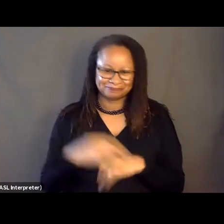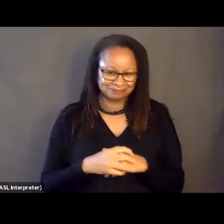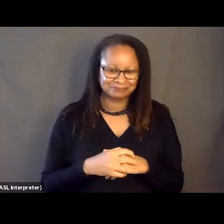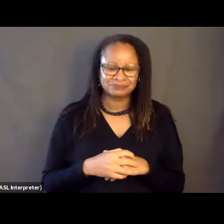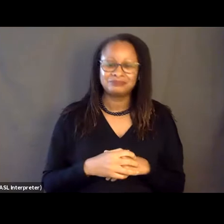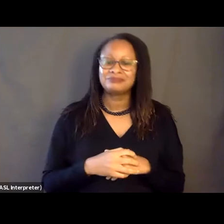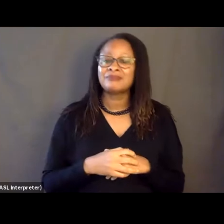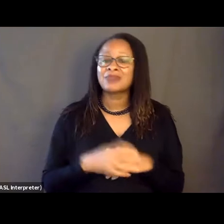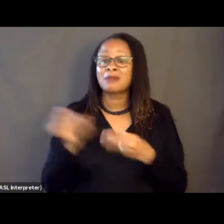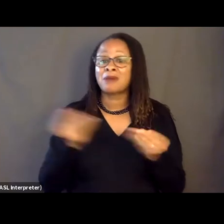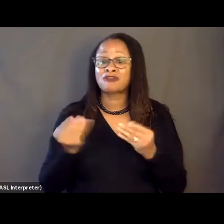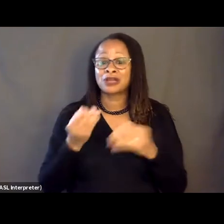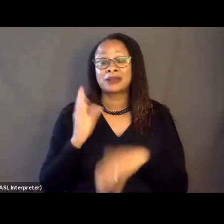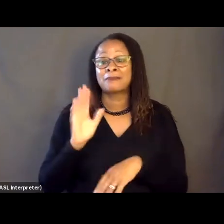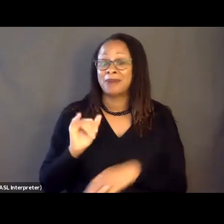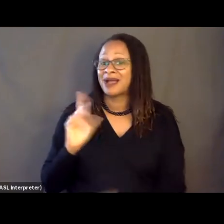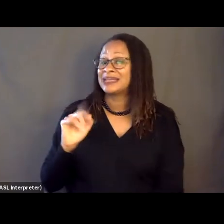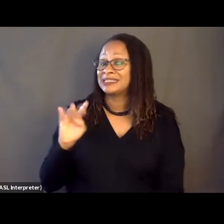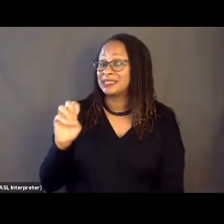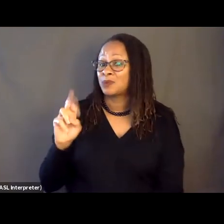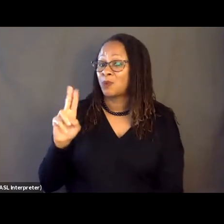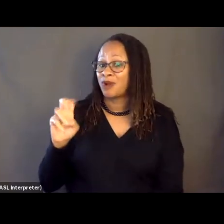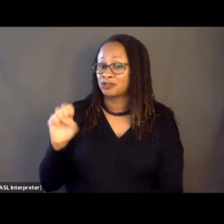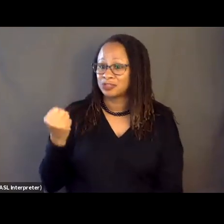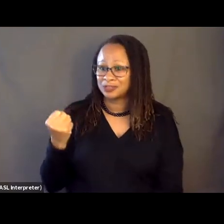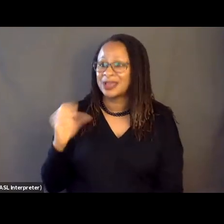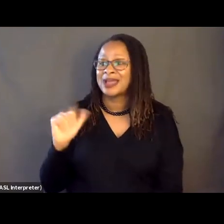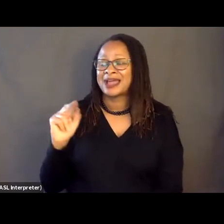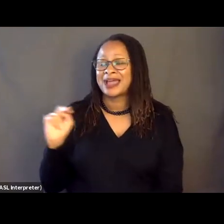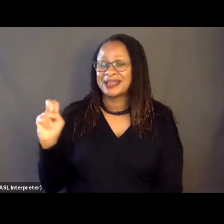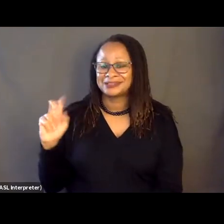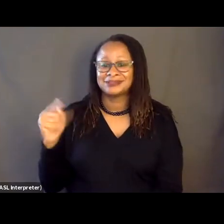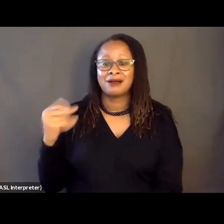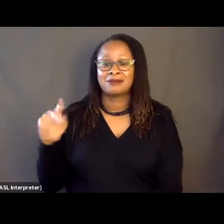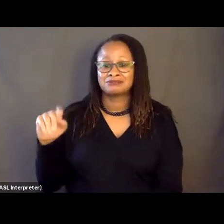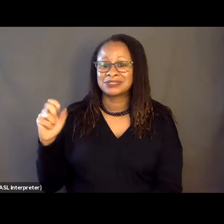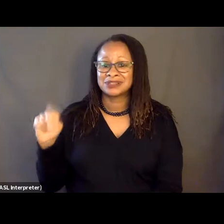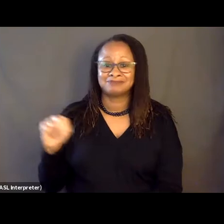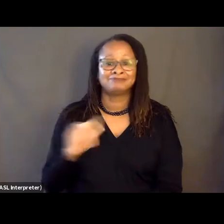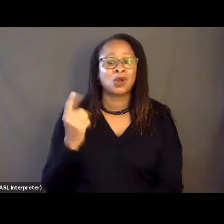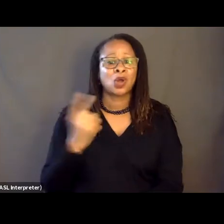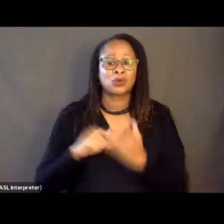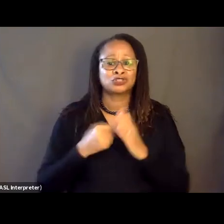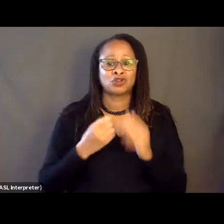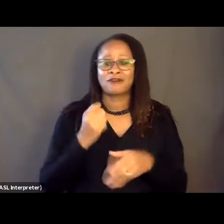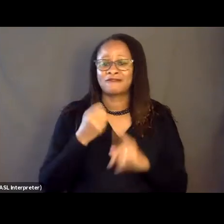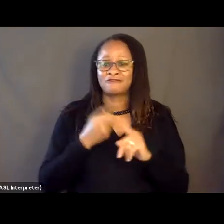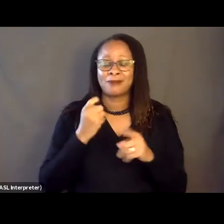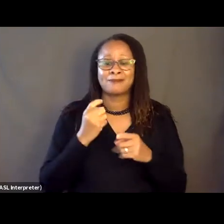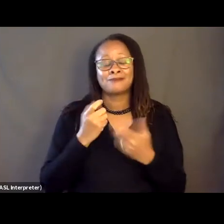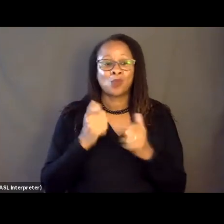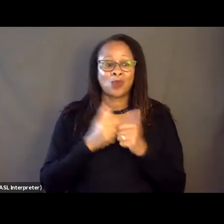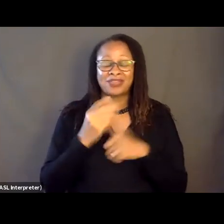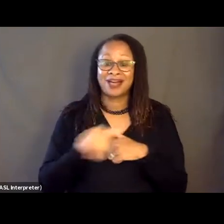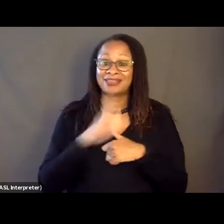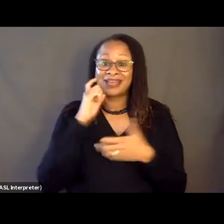started, we'll start as always with a land acknowledgement. And usually I'm coming to you from Los Angeles, but